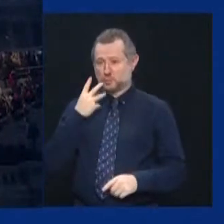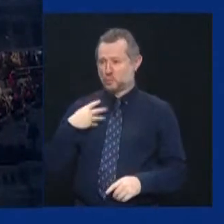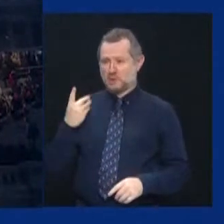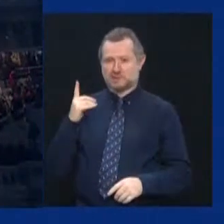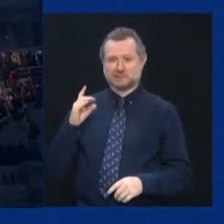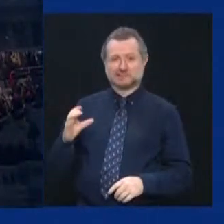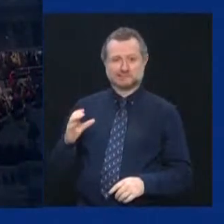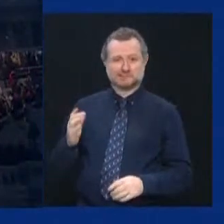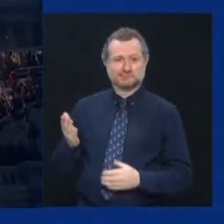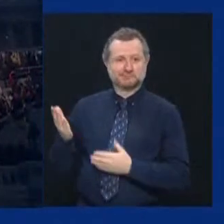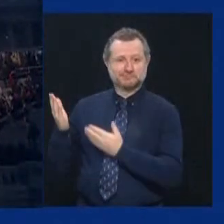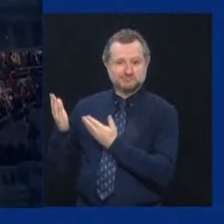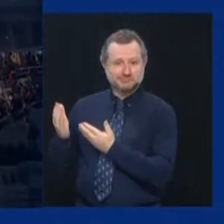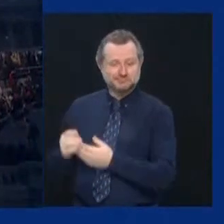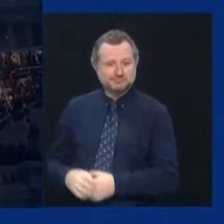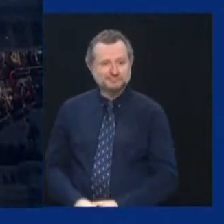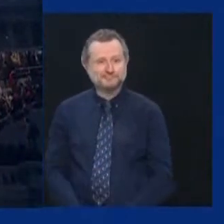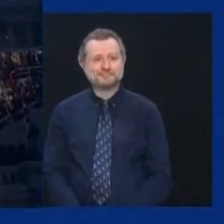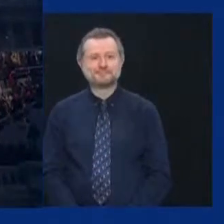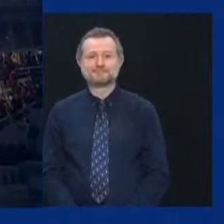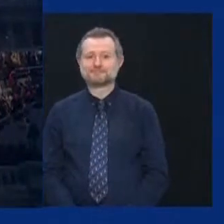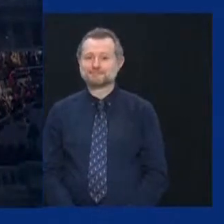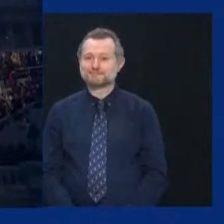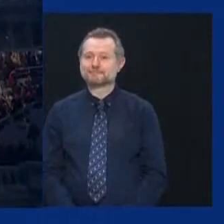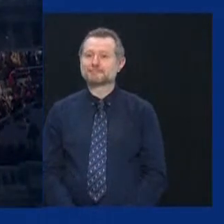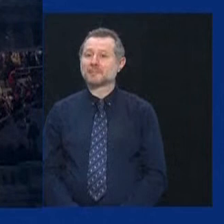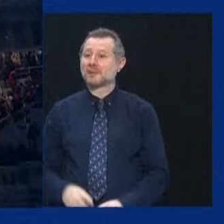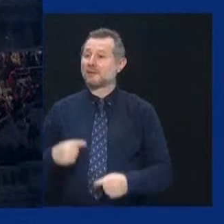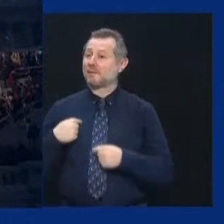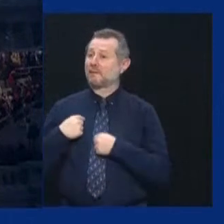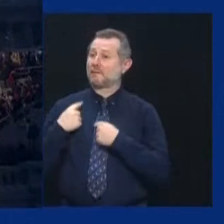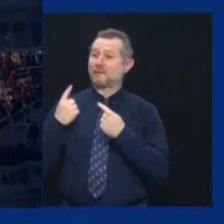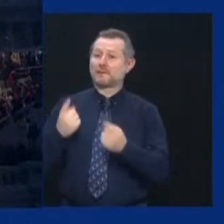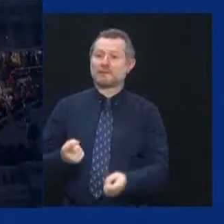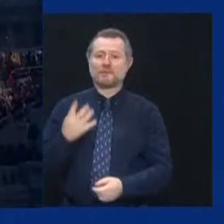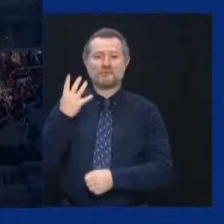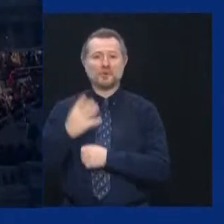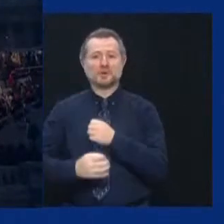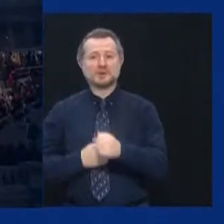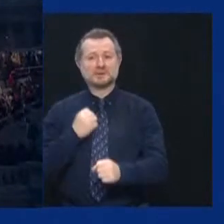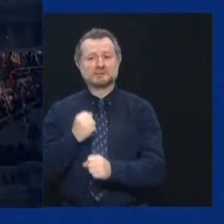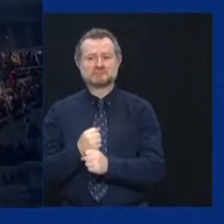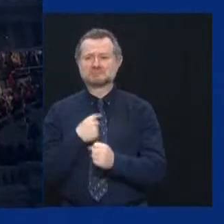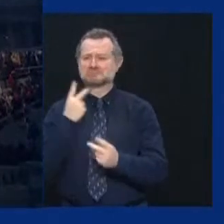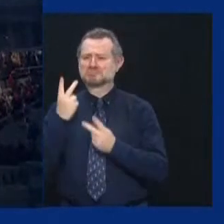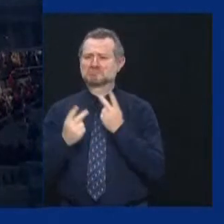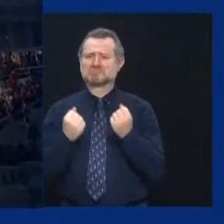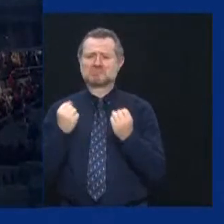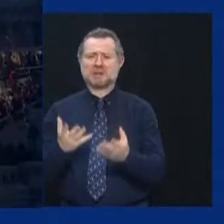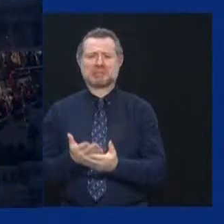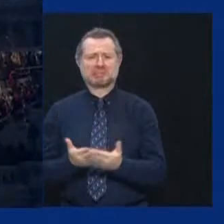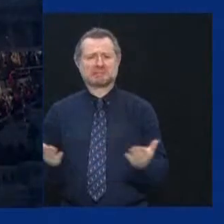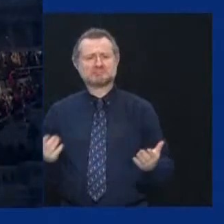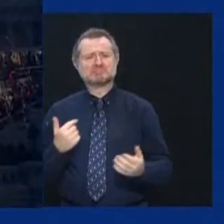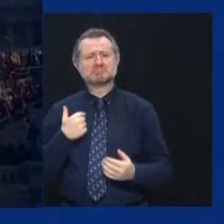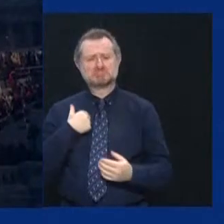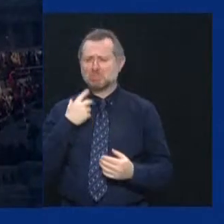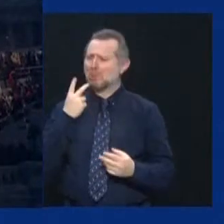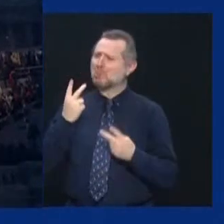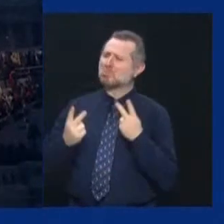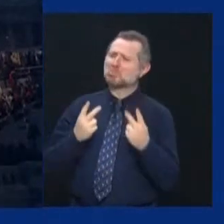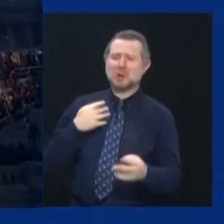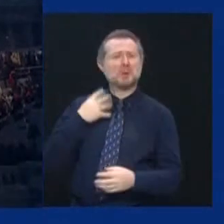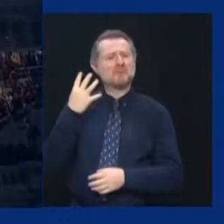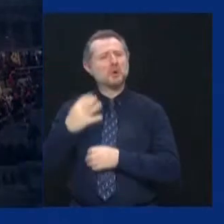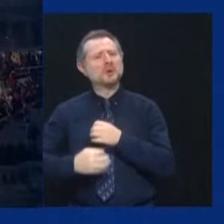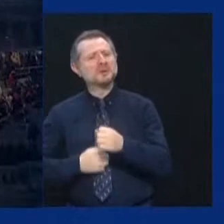D.C. We've seen a lot over the past 4 years. I've seen a lot over the past 4 years with